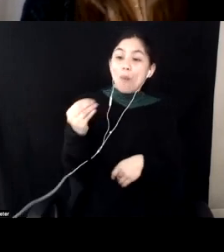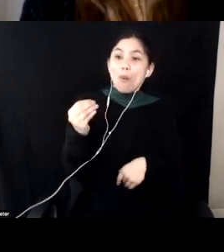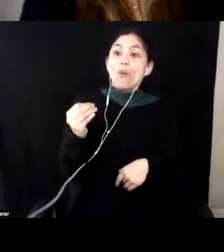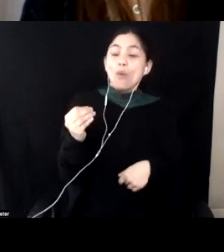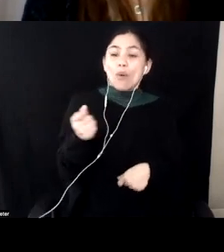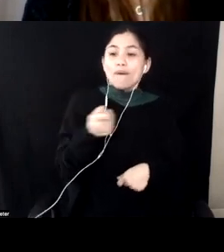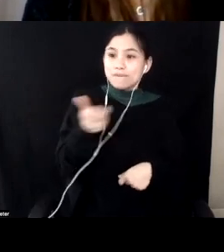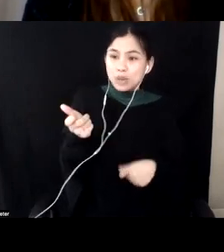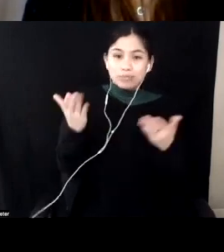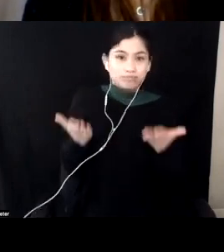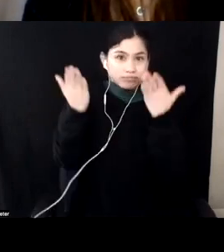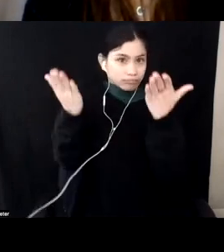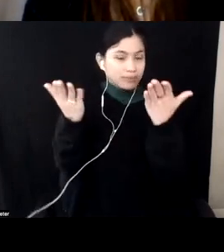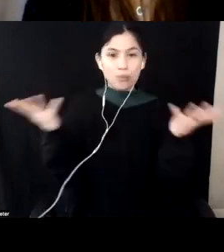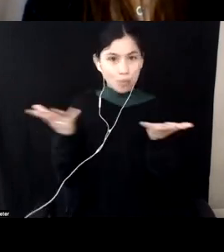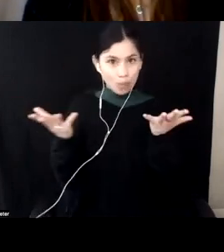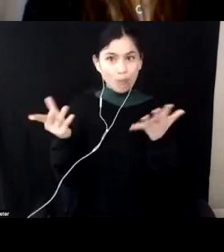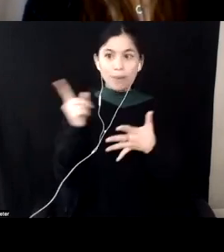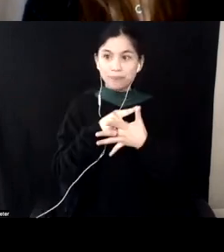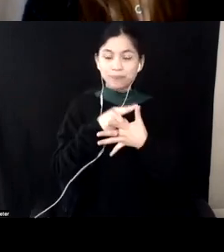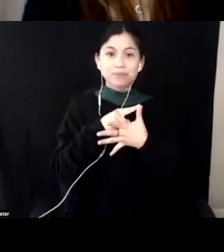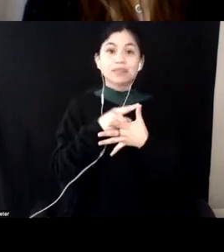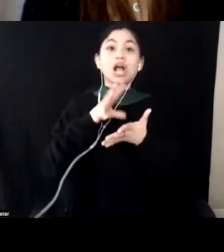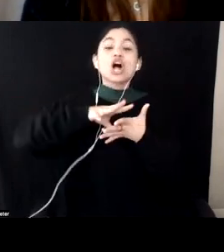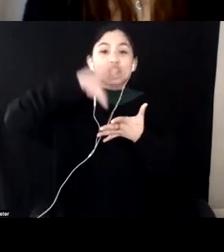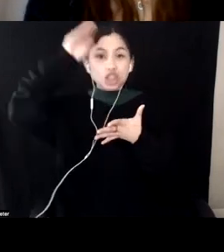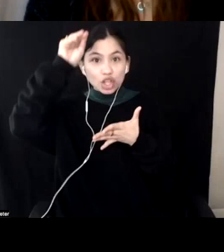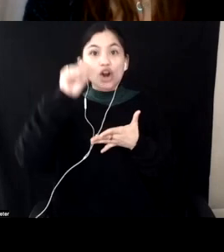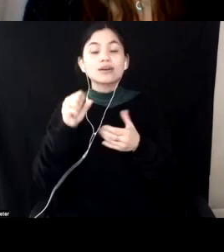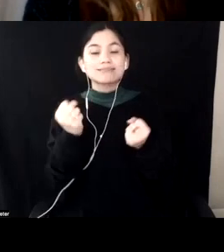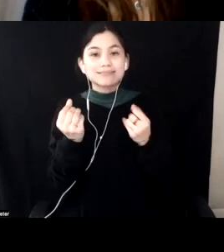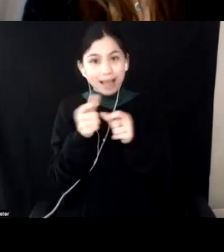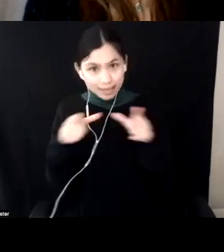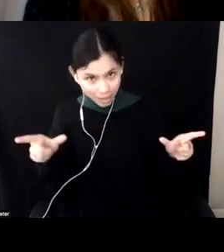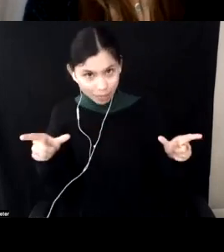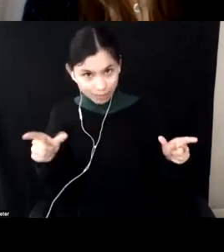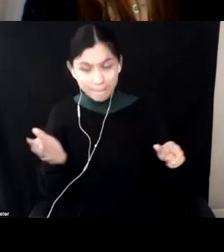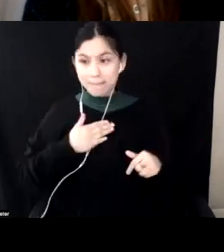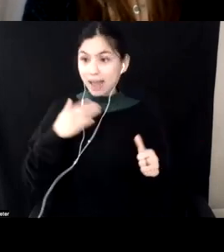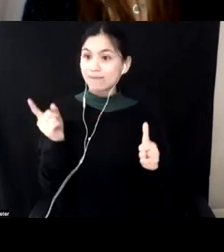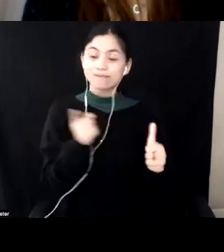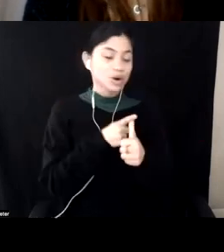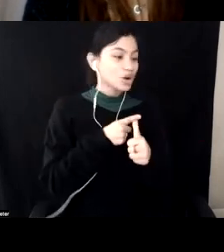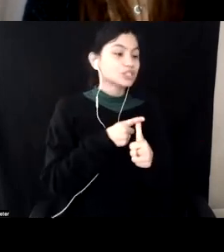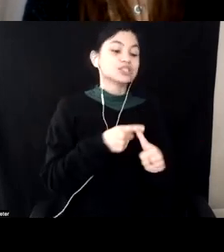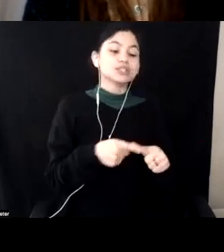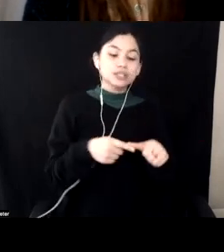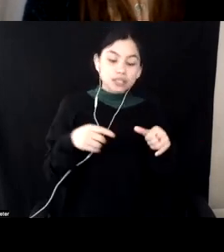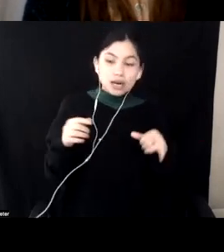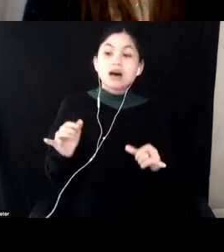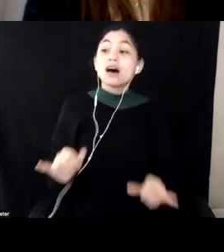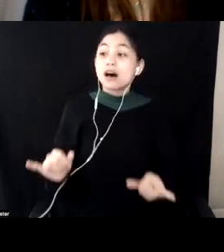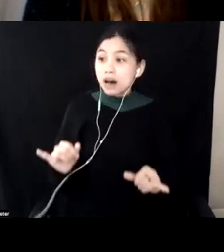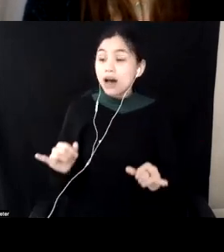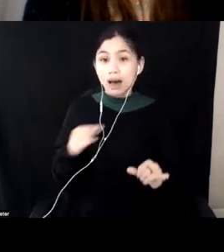I would suggest is learning sign language, which was my first thing that I